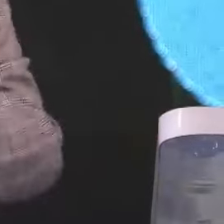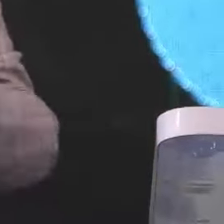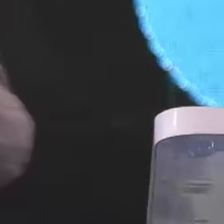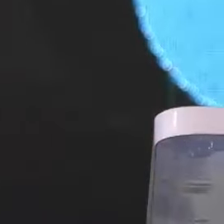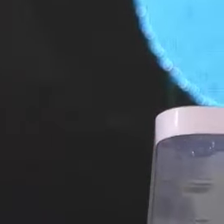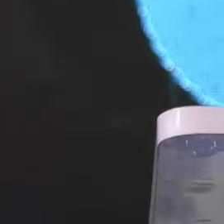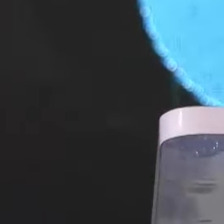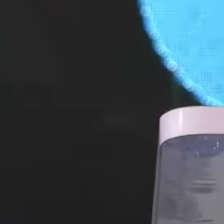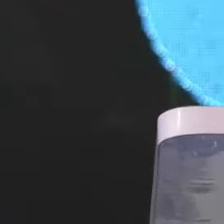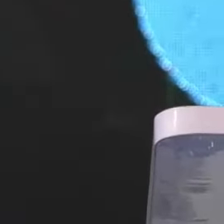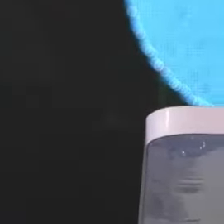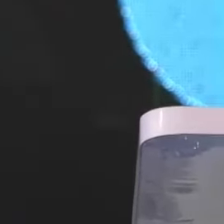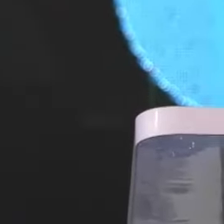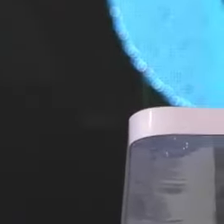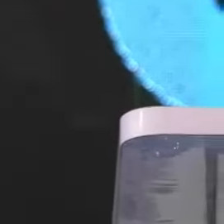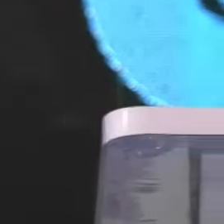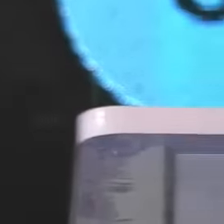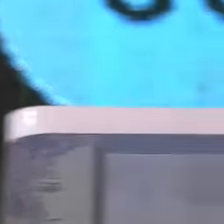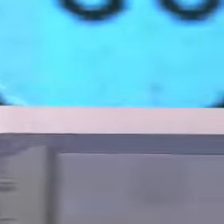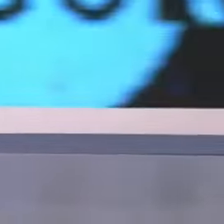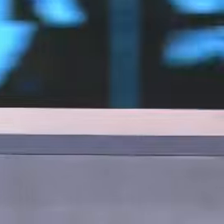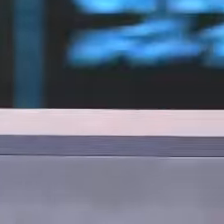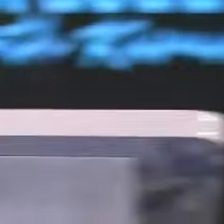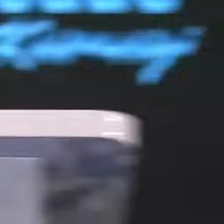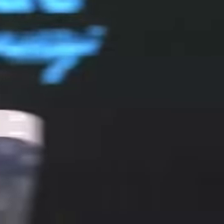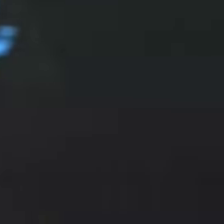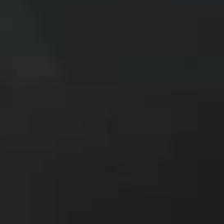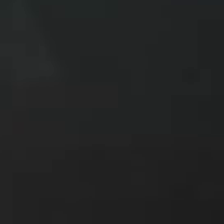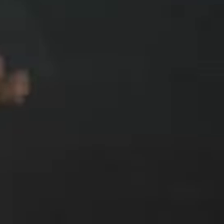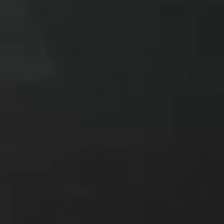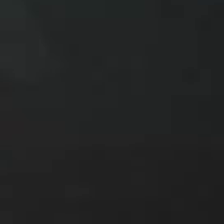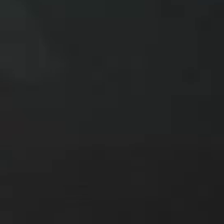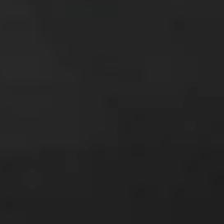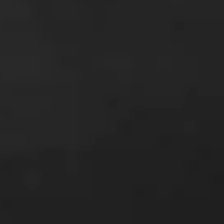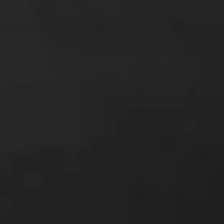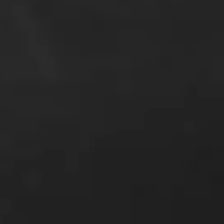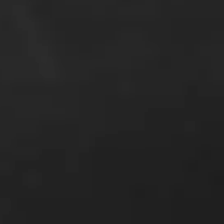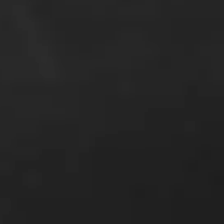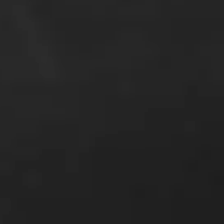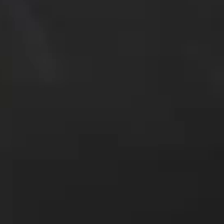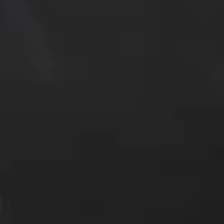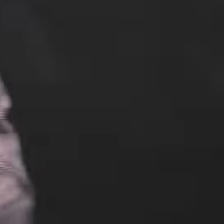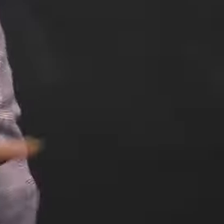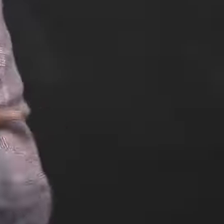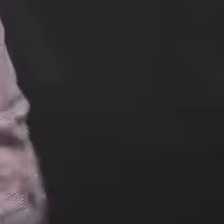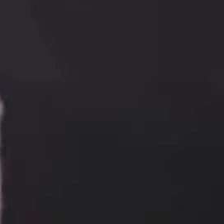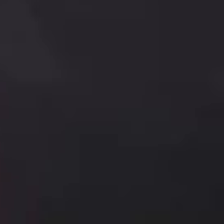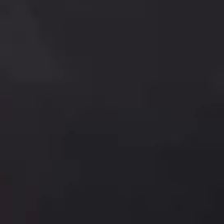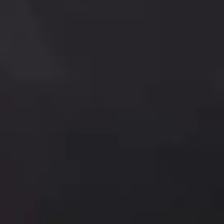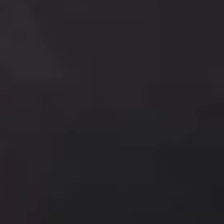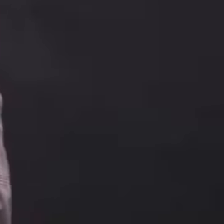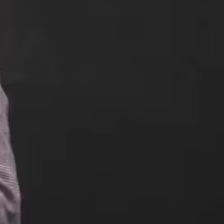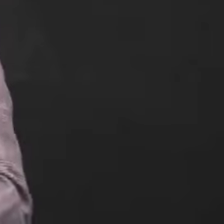given among men whereby we must be saved, whereby we must